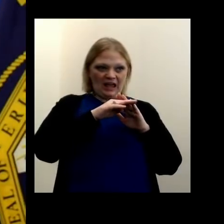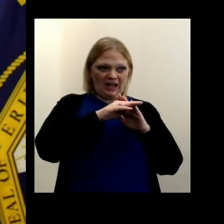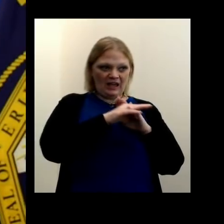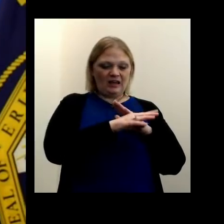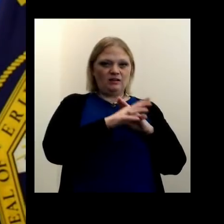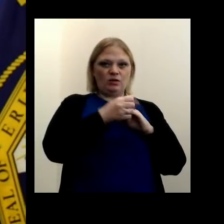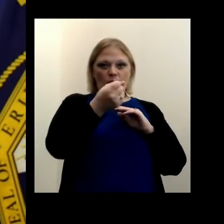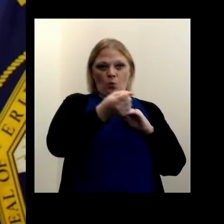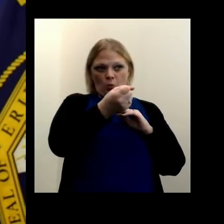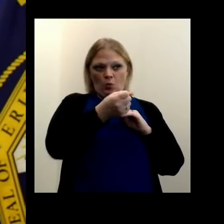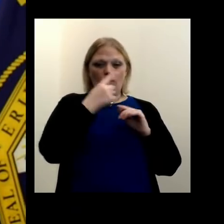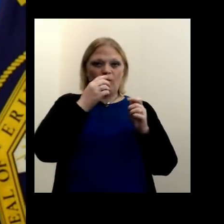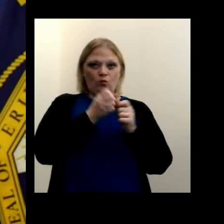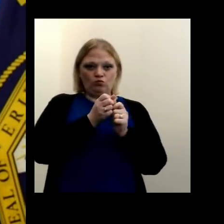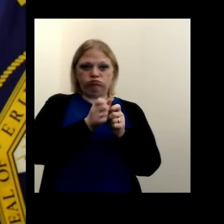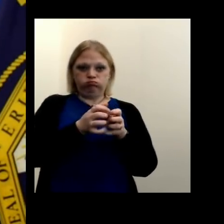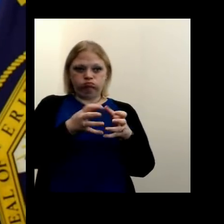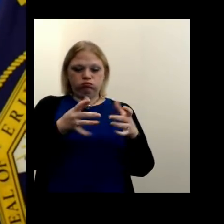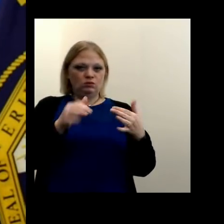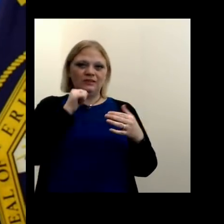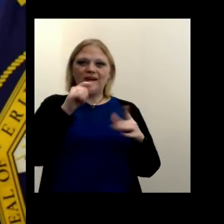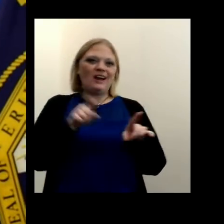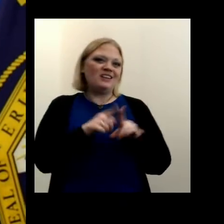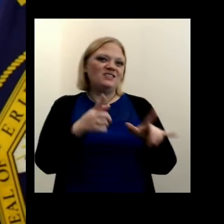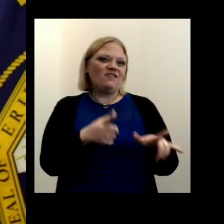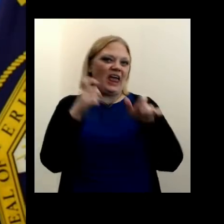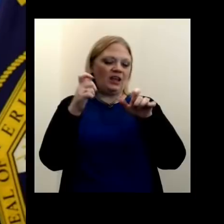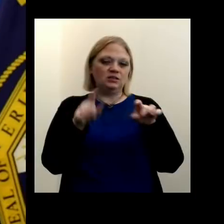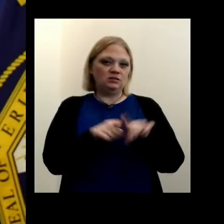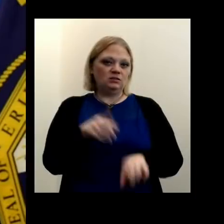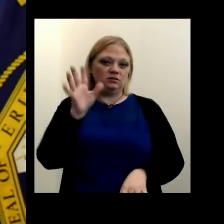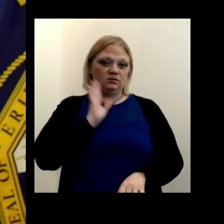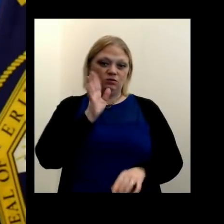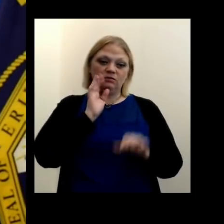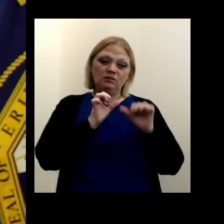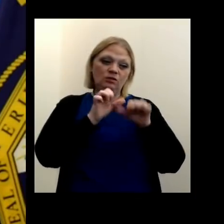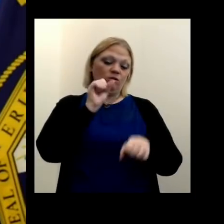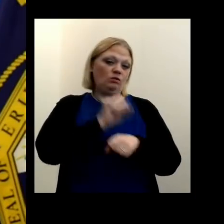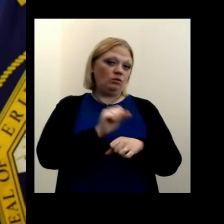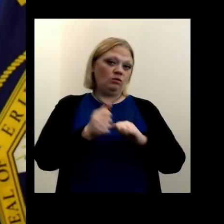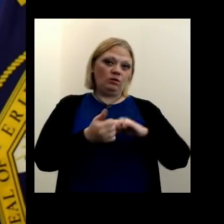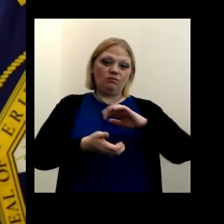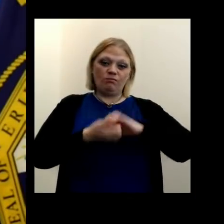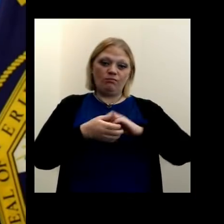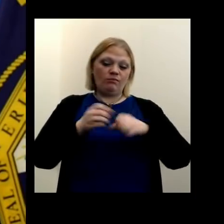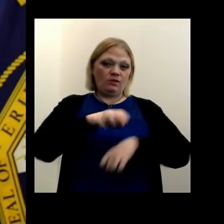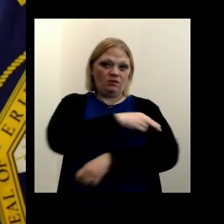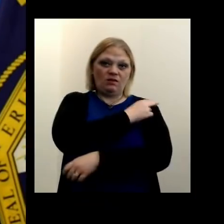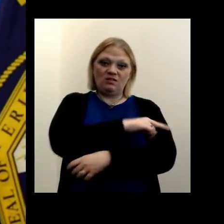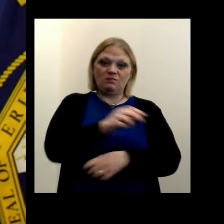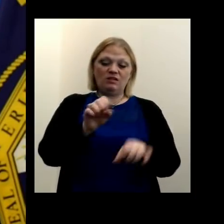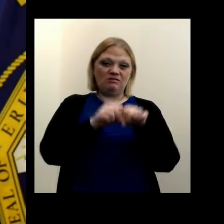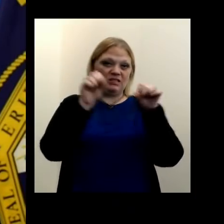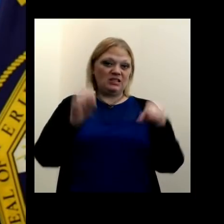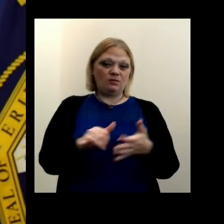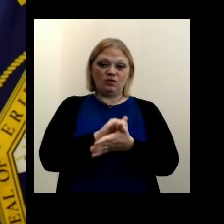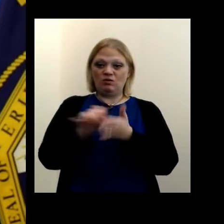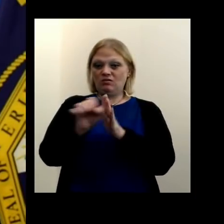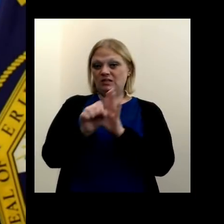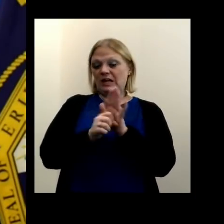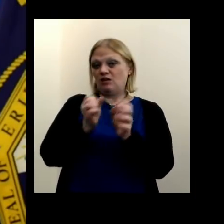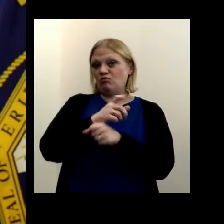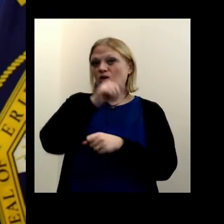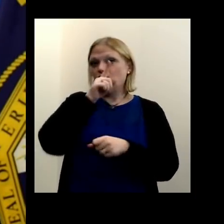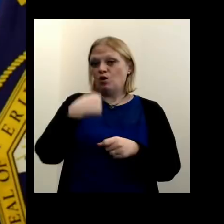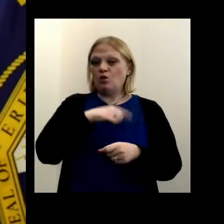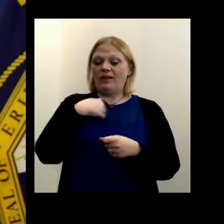stagnation on the growth, so it wasn't going as rapidly as beforehand. And we will continue to work with our partners in the hospital systems and New York State to ensure that we have